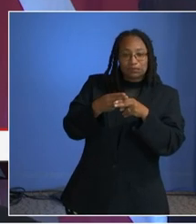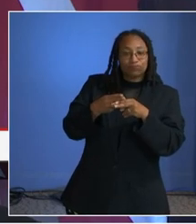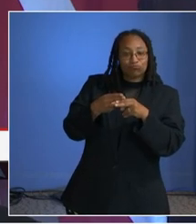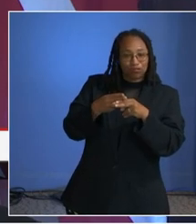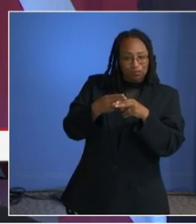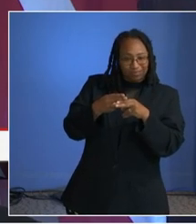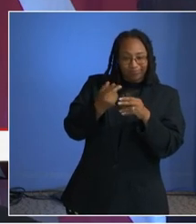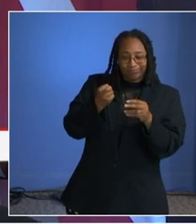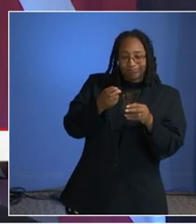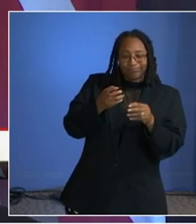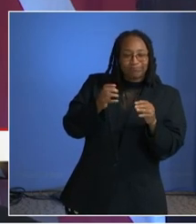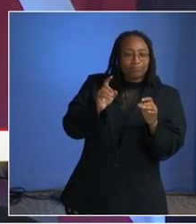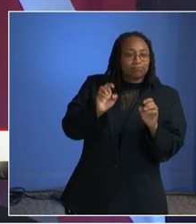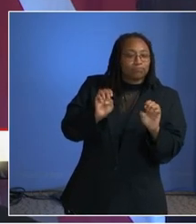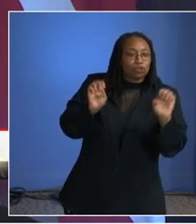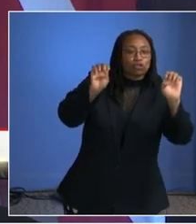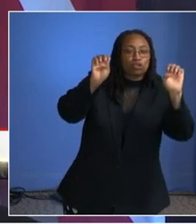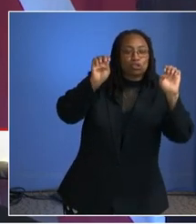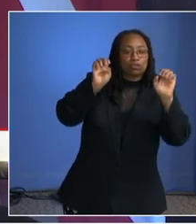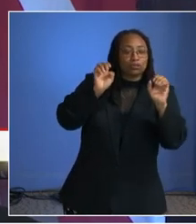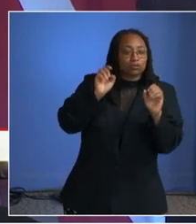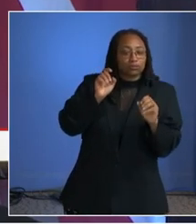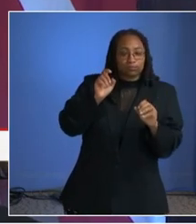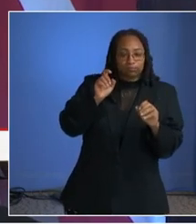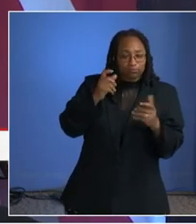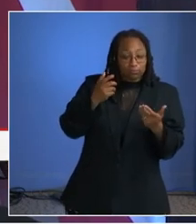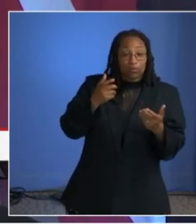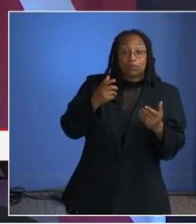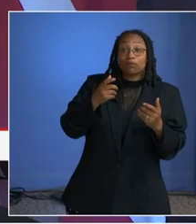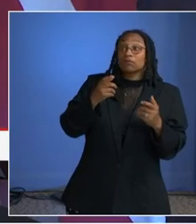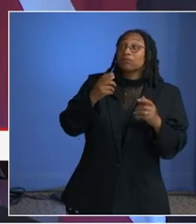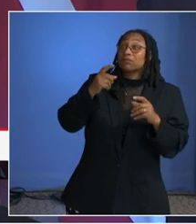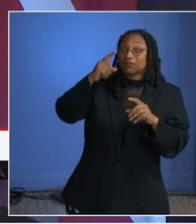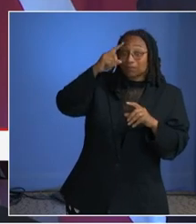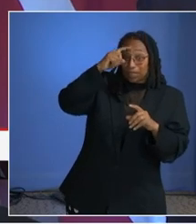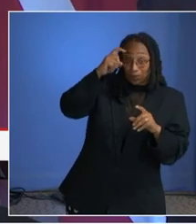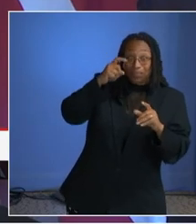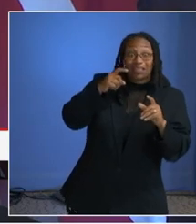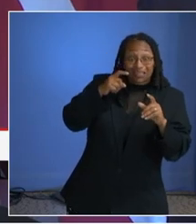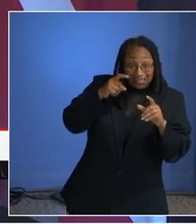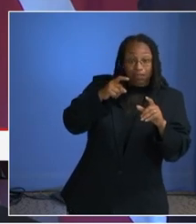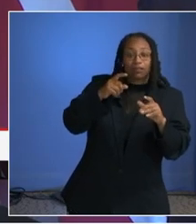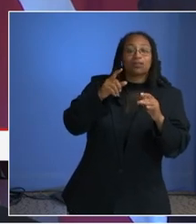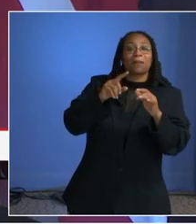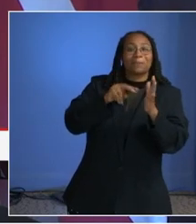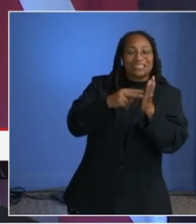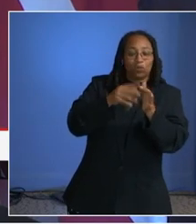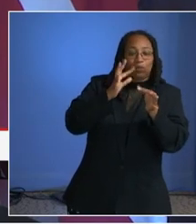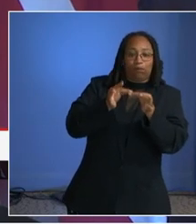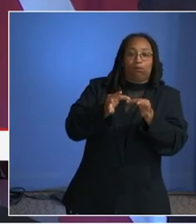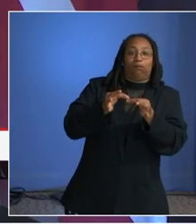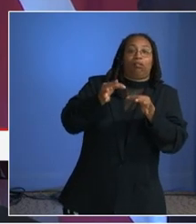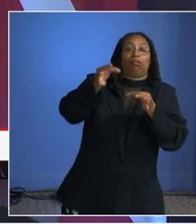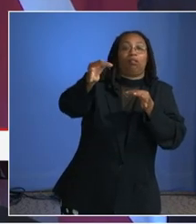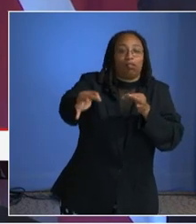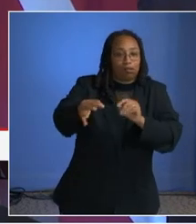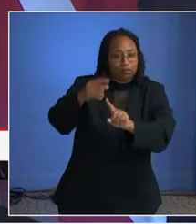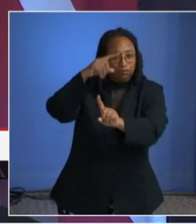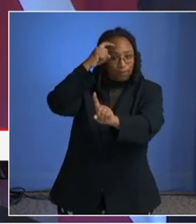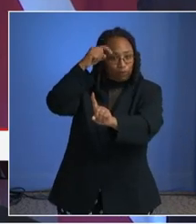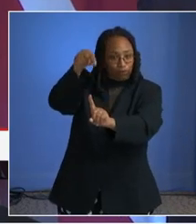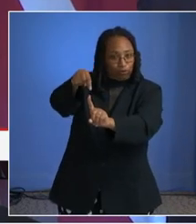in the summer active until next summer. So I think that's one thing, and the Deputy Mayor will correct me if I'm wrong about